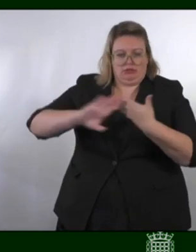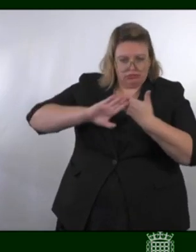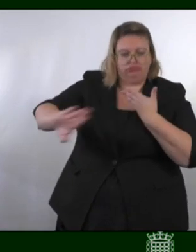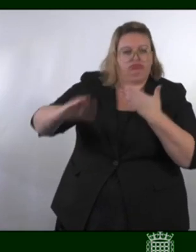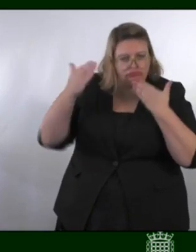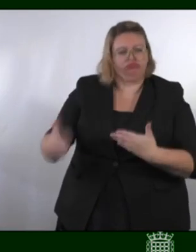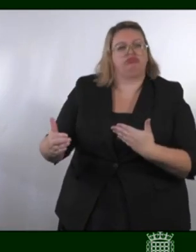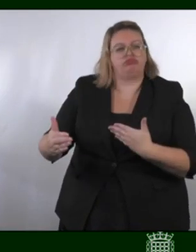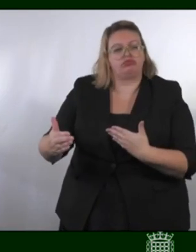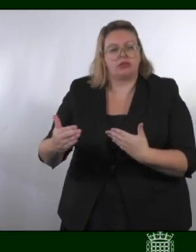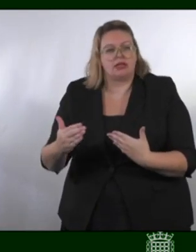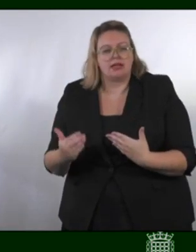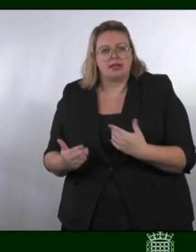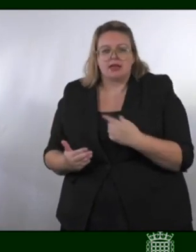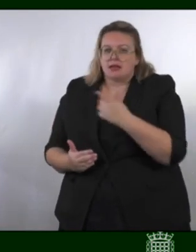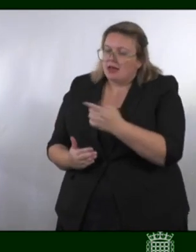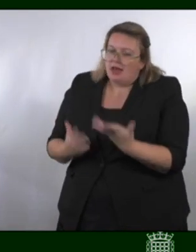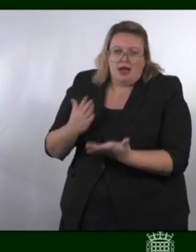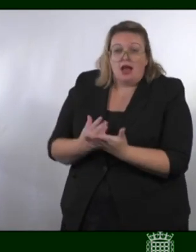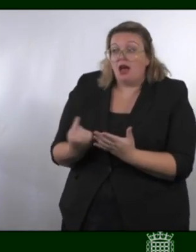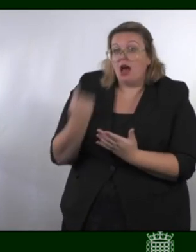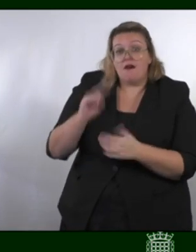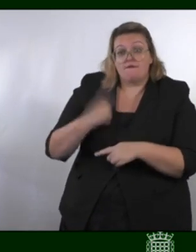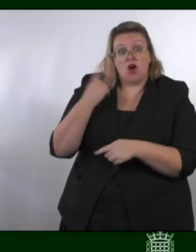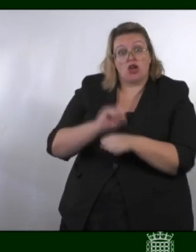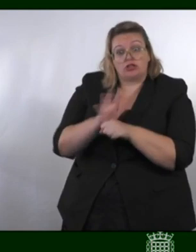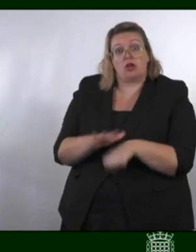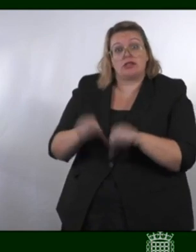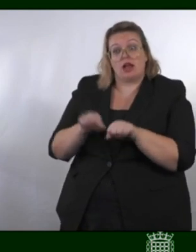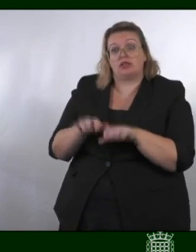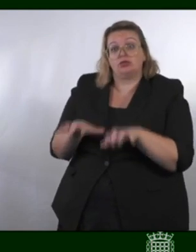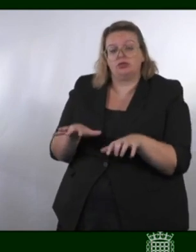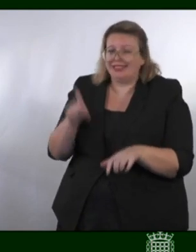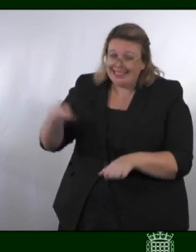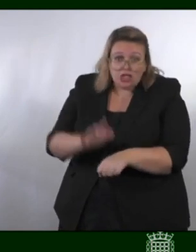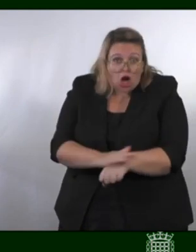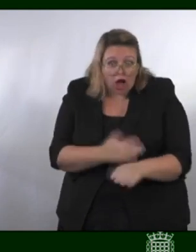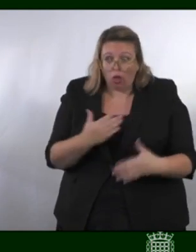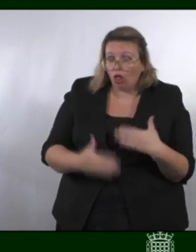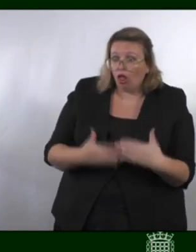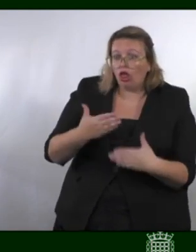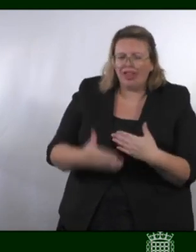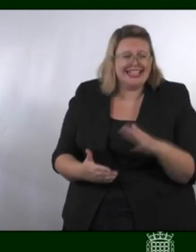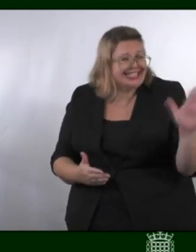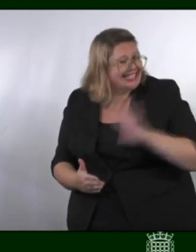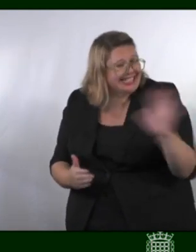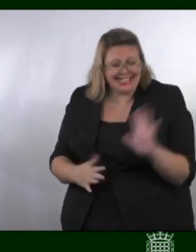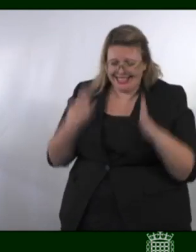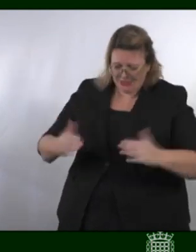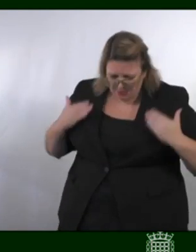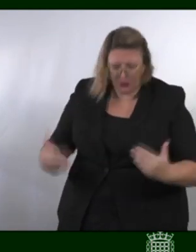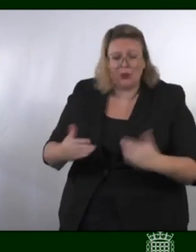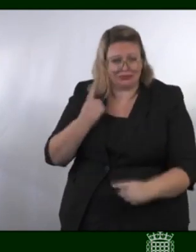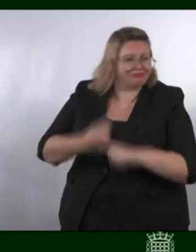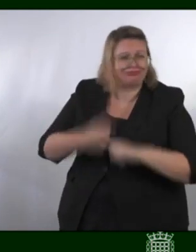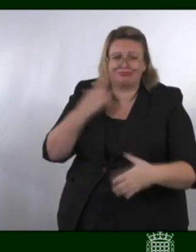was too slow in the first phase of this pandemic. He's being too slow again. We cannot repeat this mistake. Will he